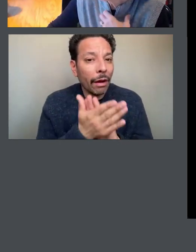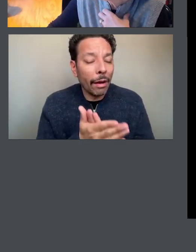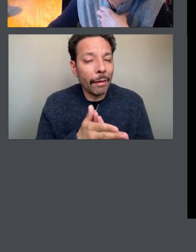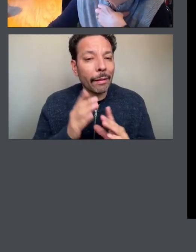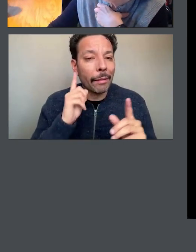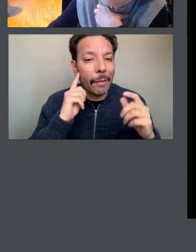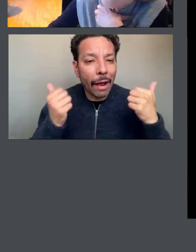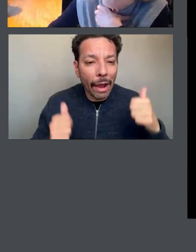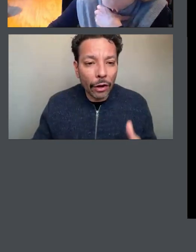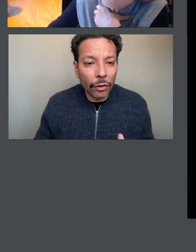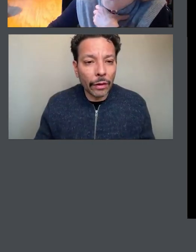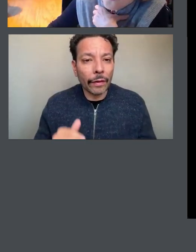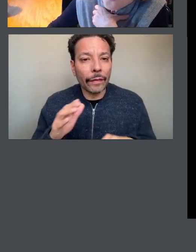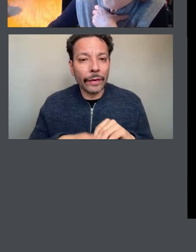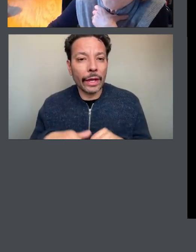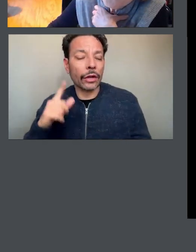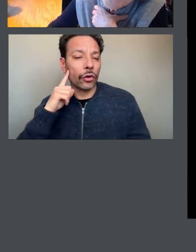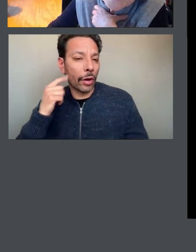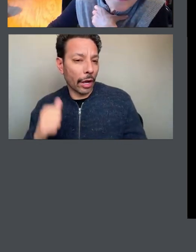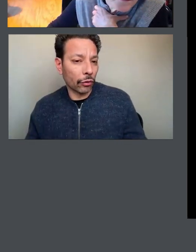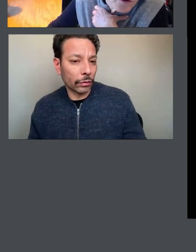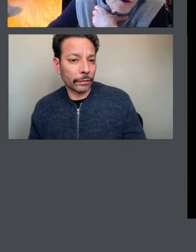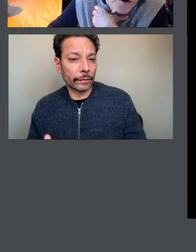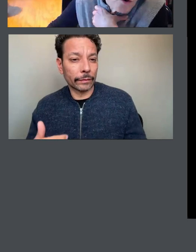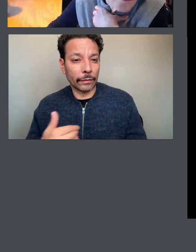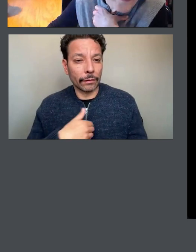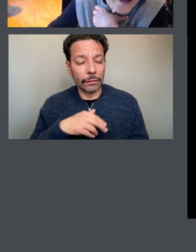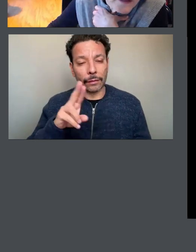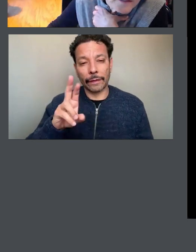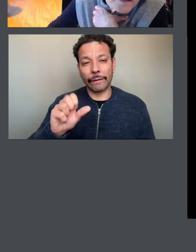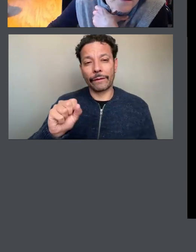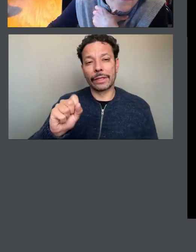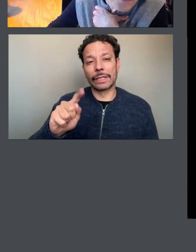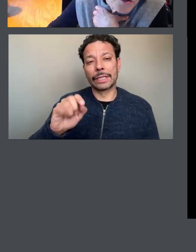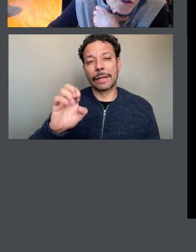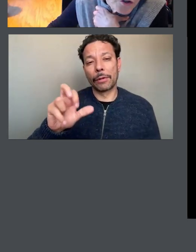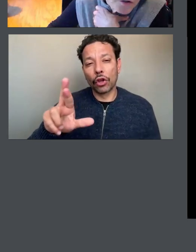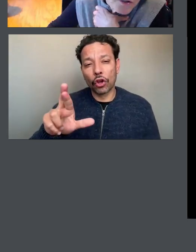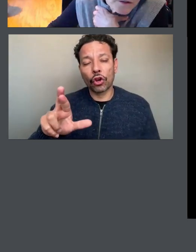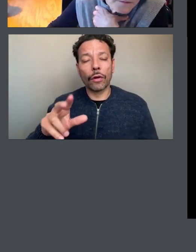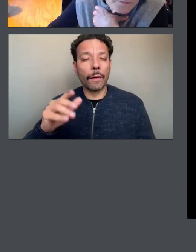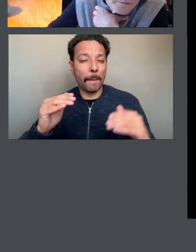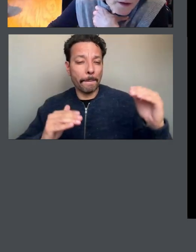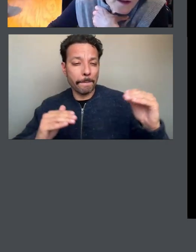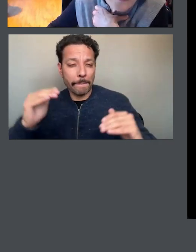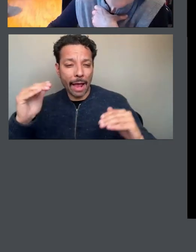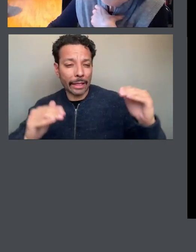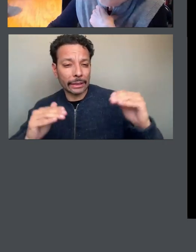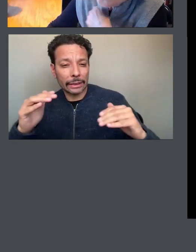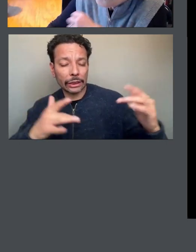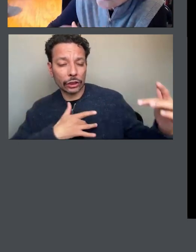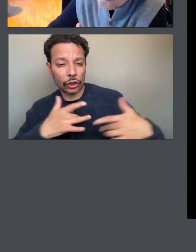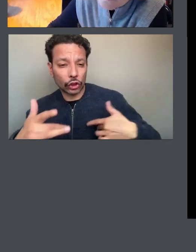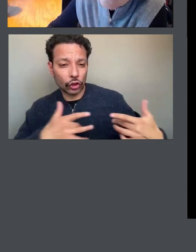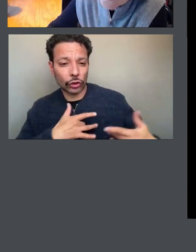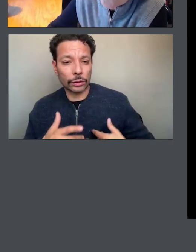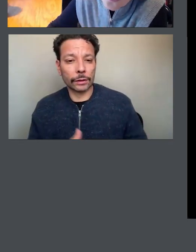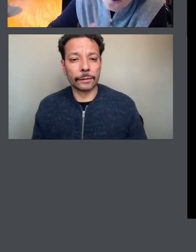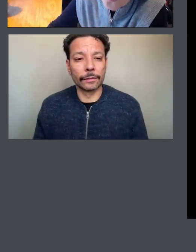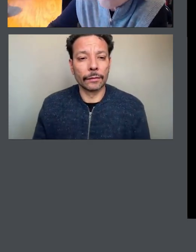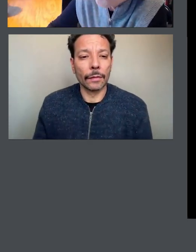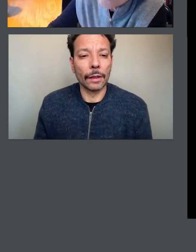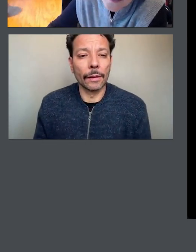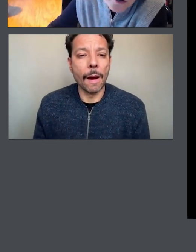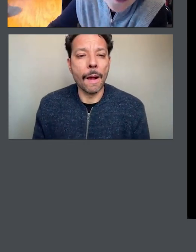rather than unilateral. Are there vestibular or balance concerns? And so there